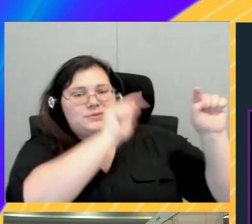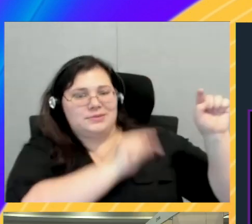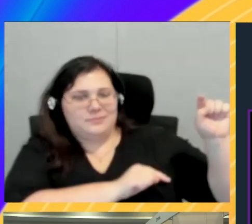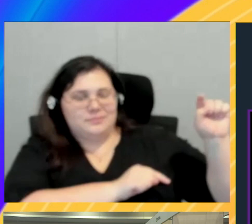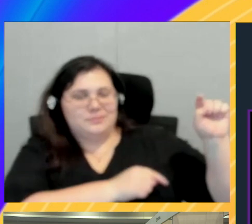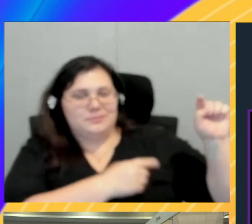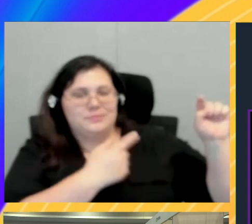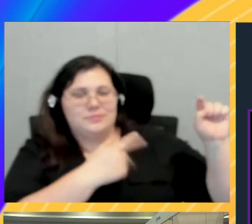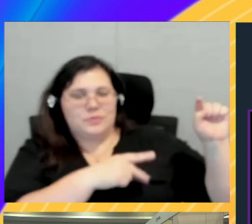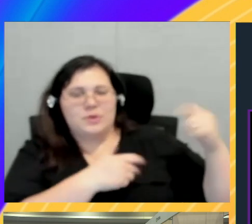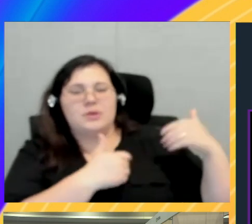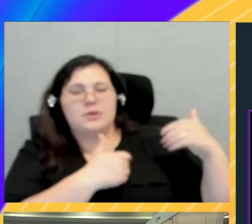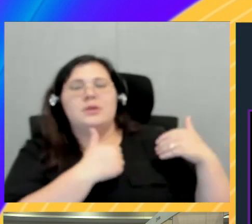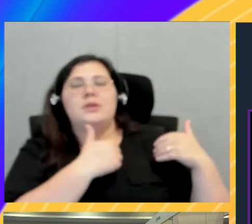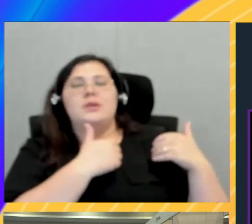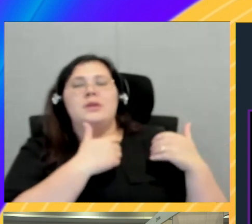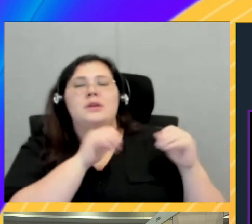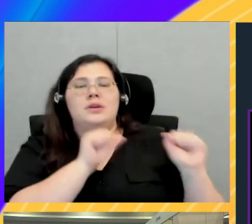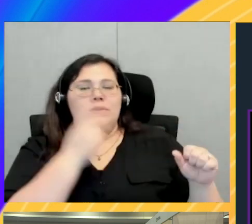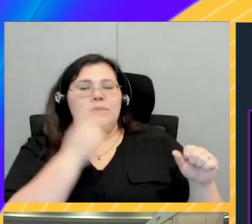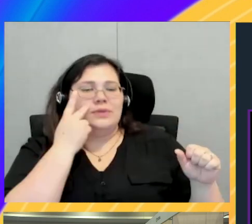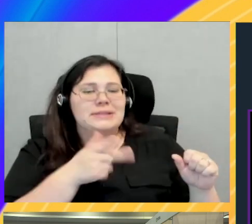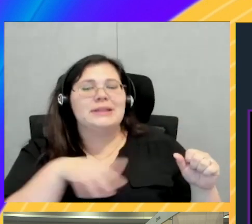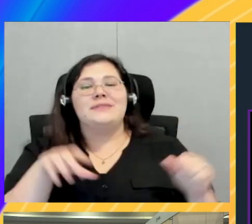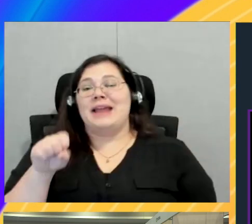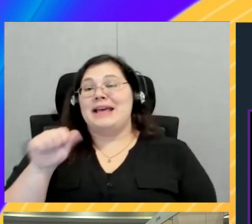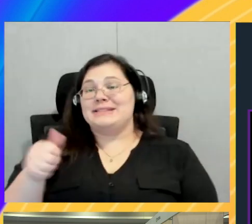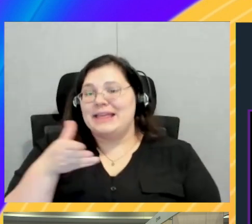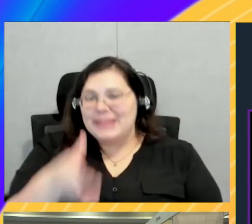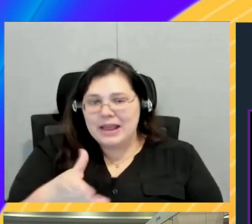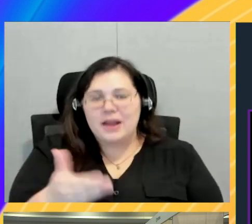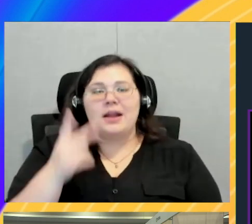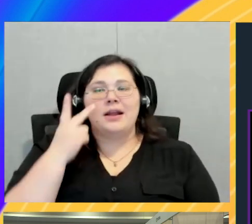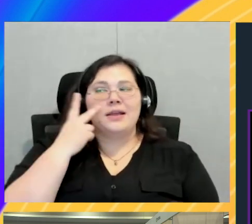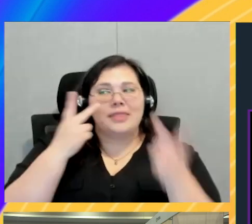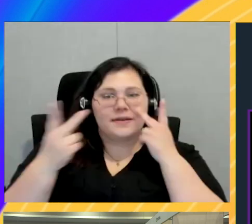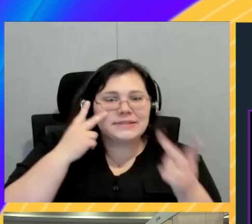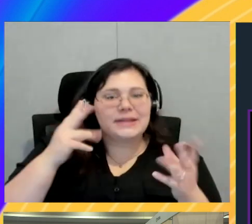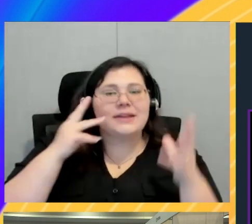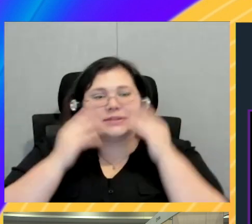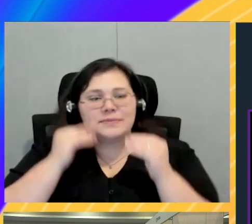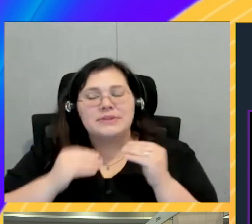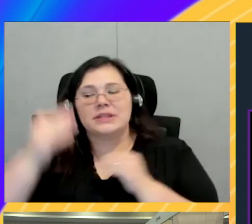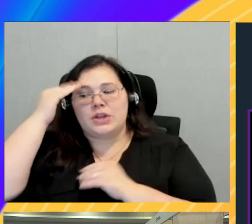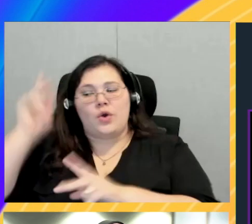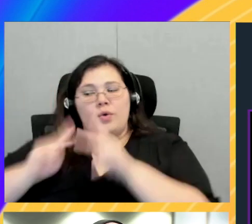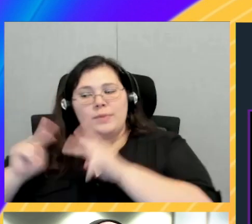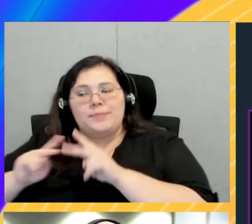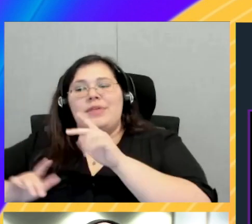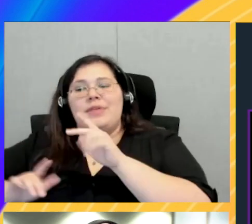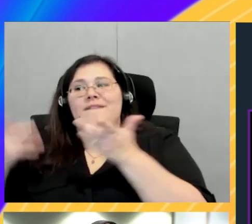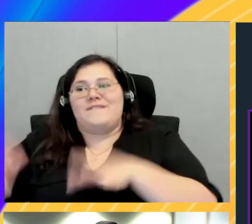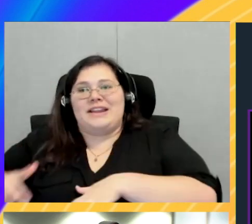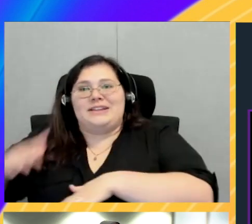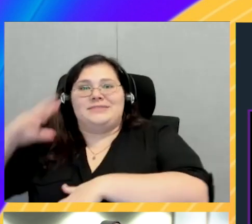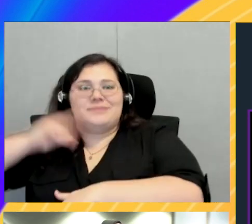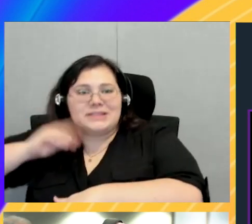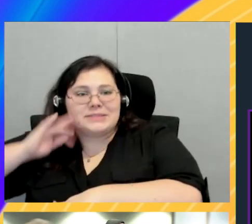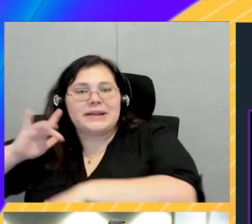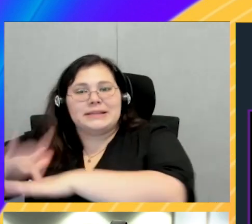SA's there, they've seen a lot of stuff, they have access to people who have touched and built things, and they can bring that advice in. The next one